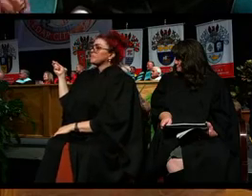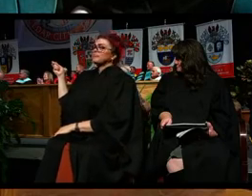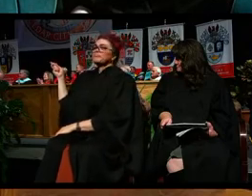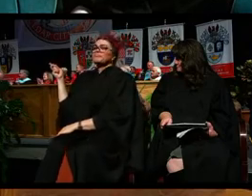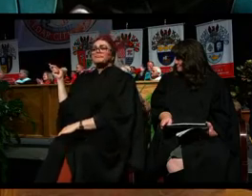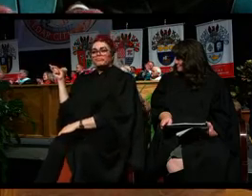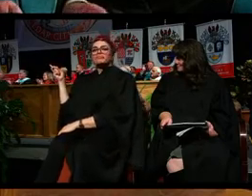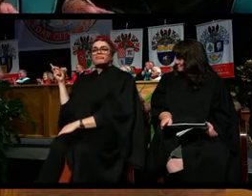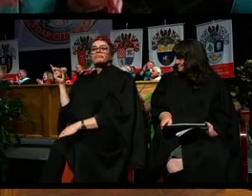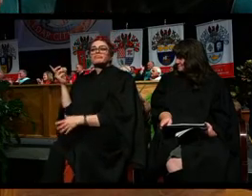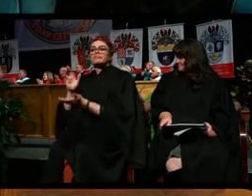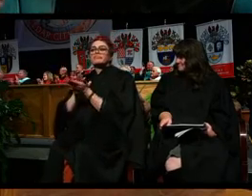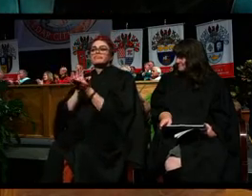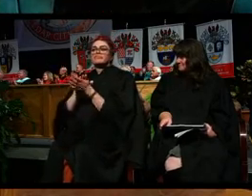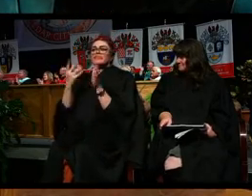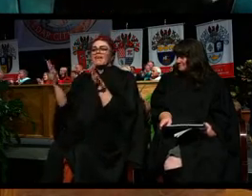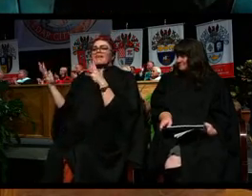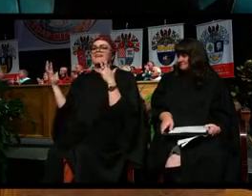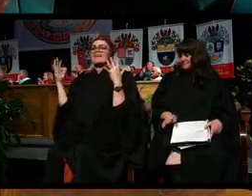all right?